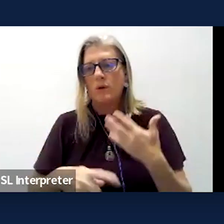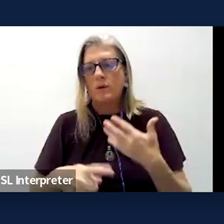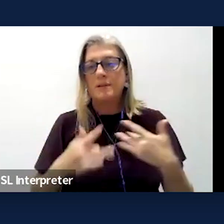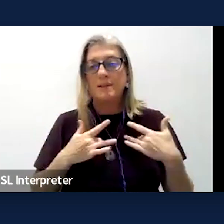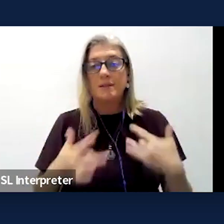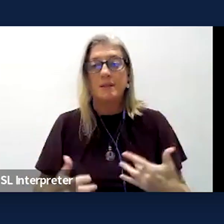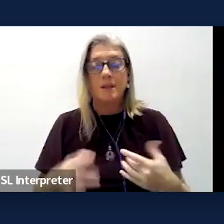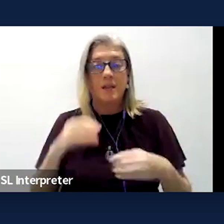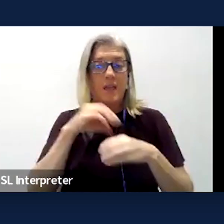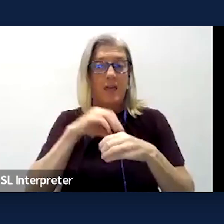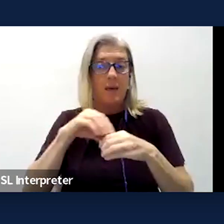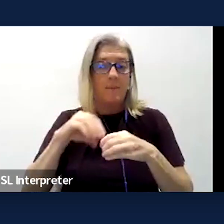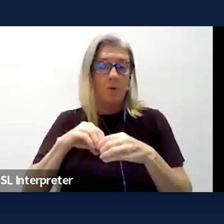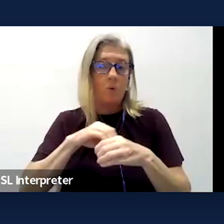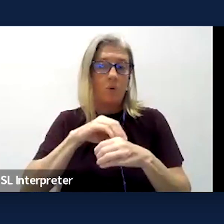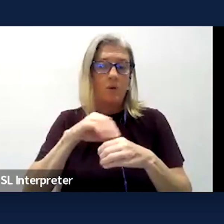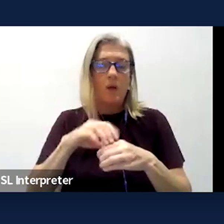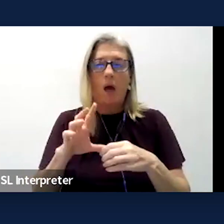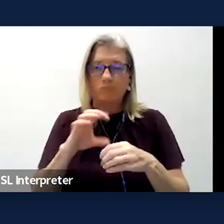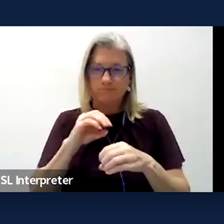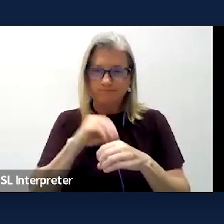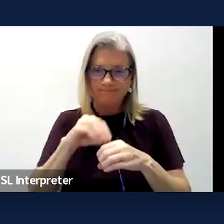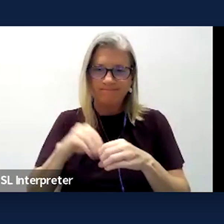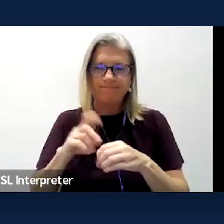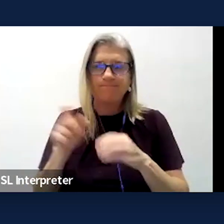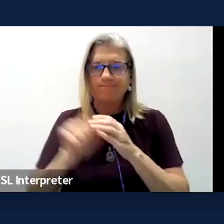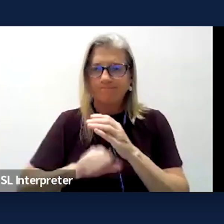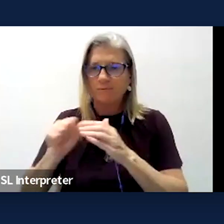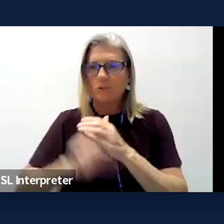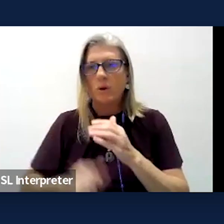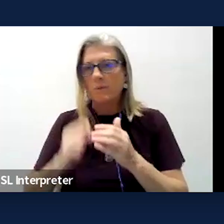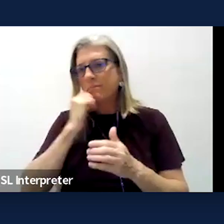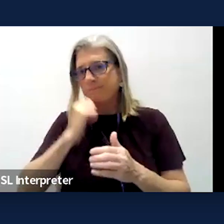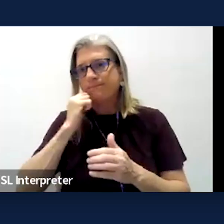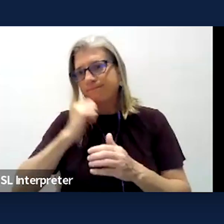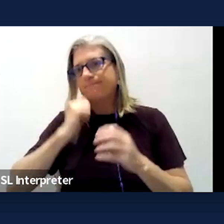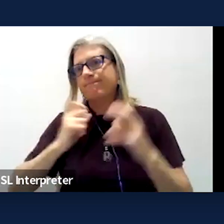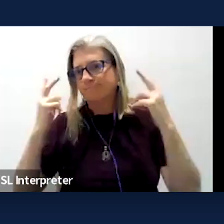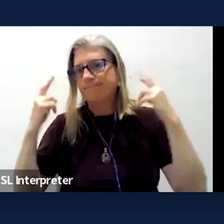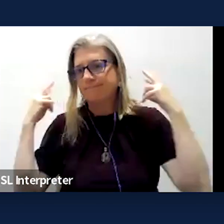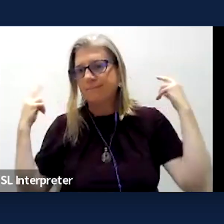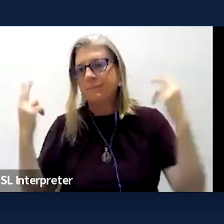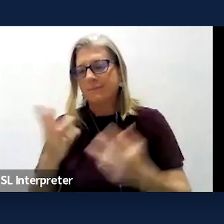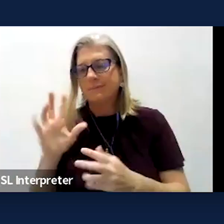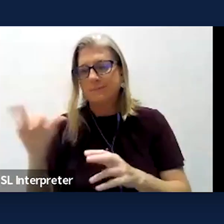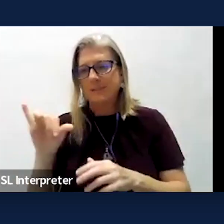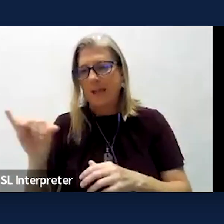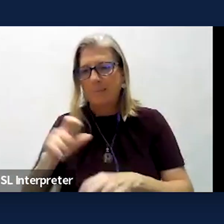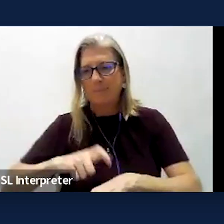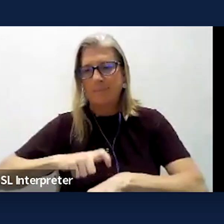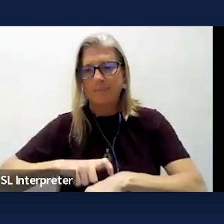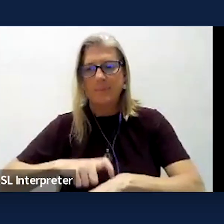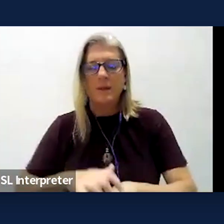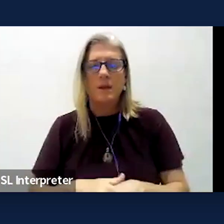was hemorrhoids basically. I was getting the hemorrhoid surgery like a haircut until I think